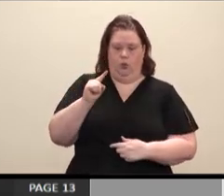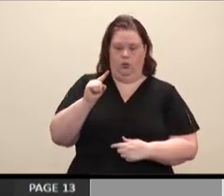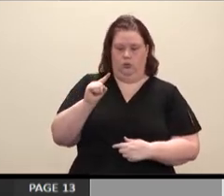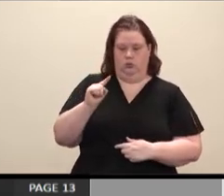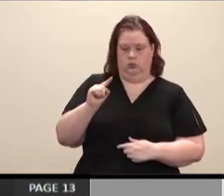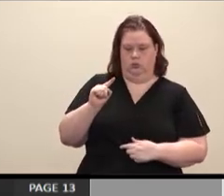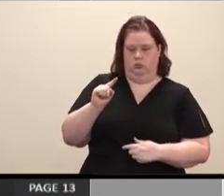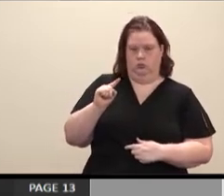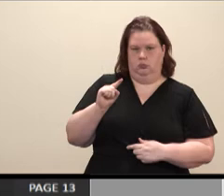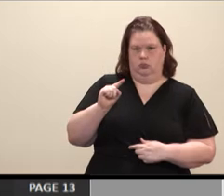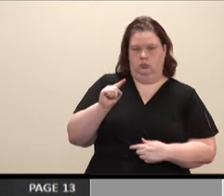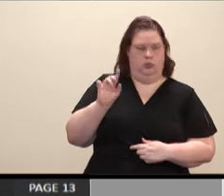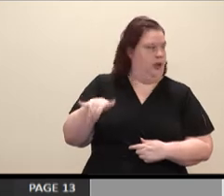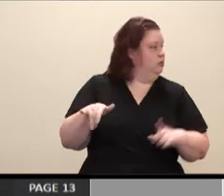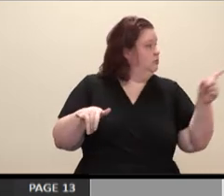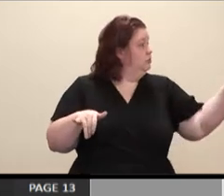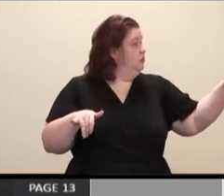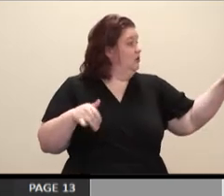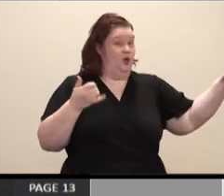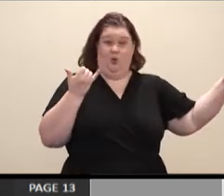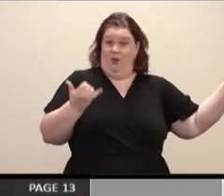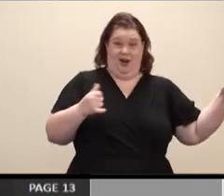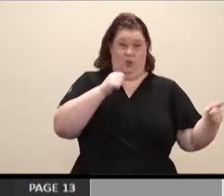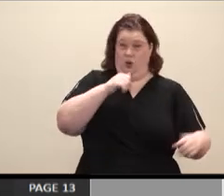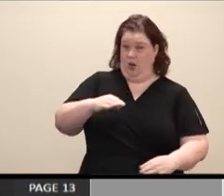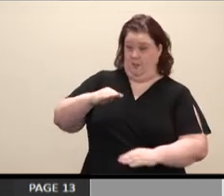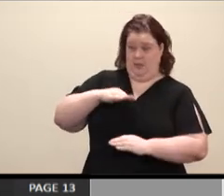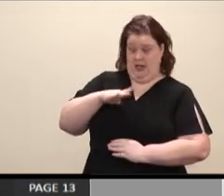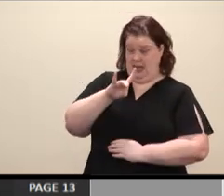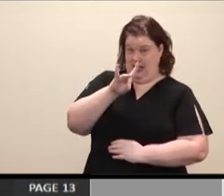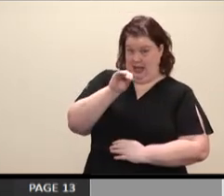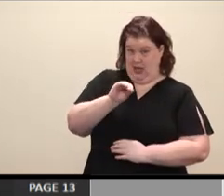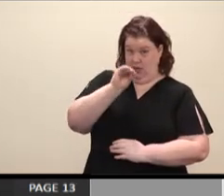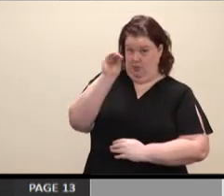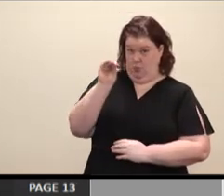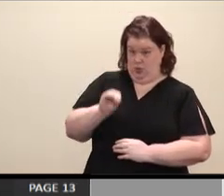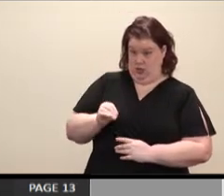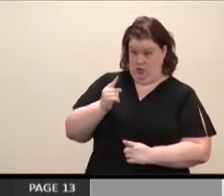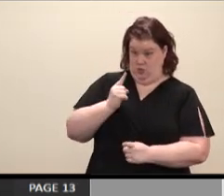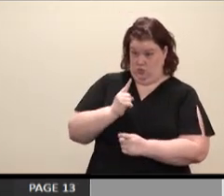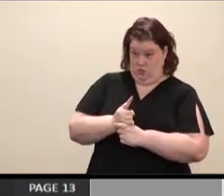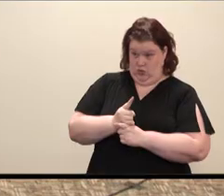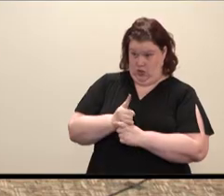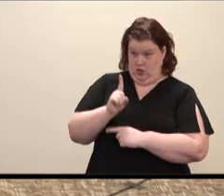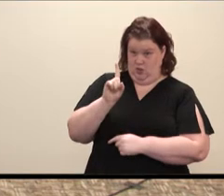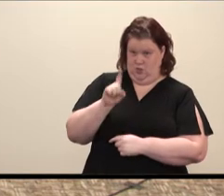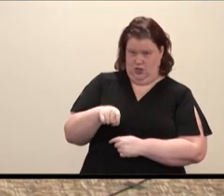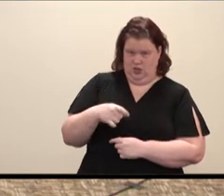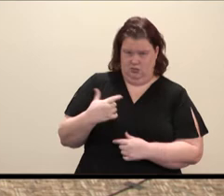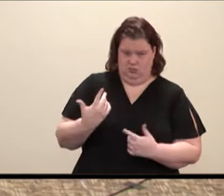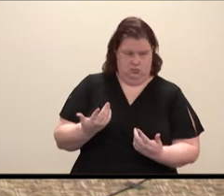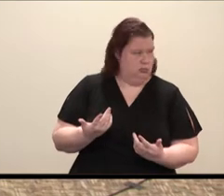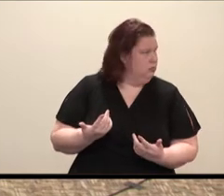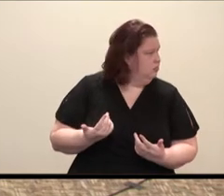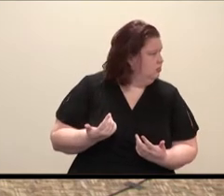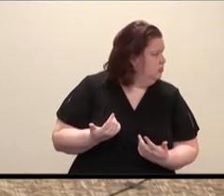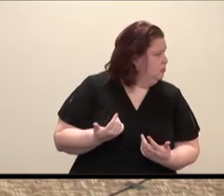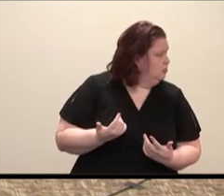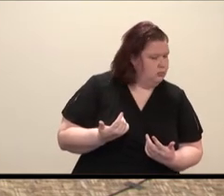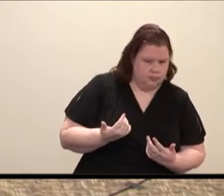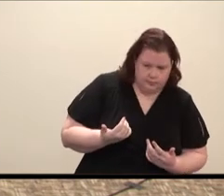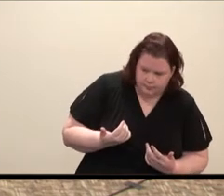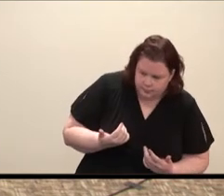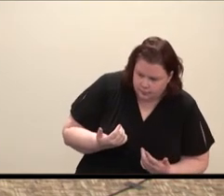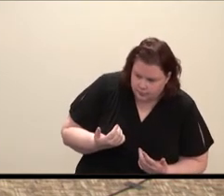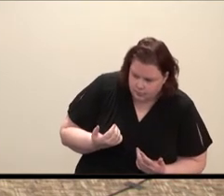We won't meet that. Right now we're not meeting the 80% threshold, so we have to use the second bullet there and keep that